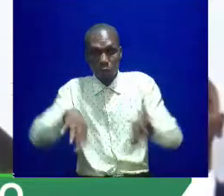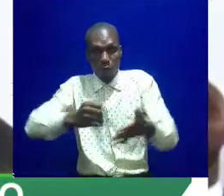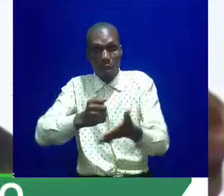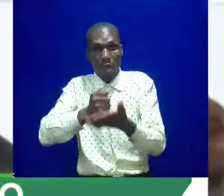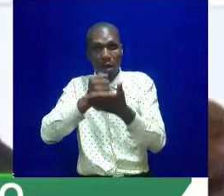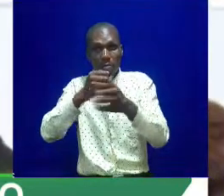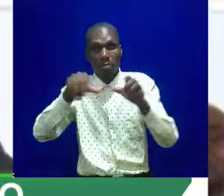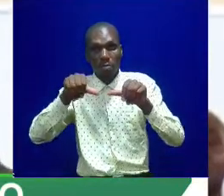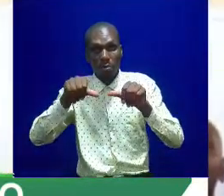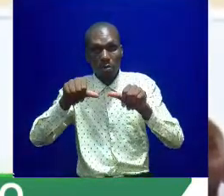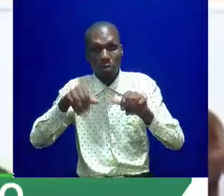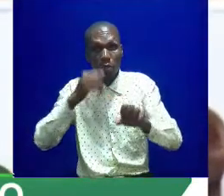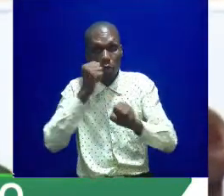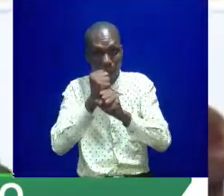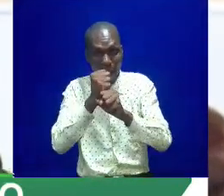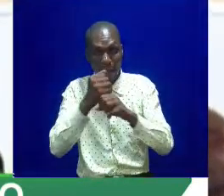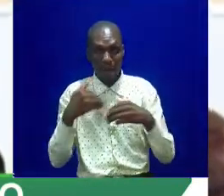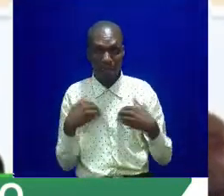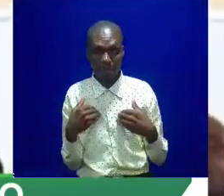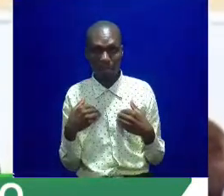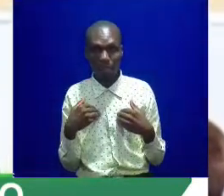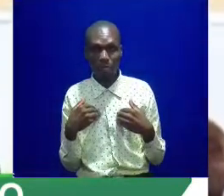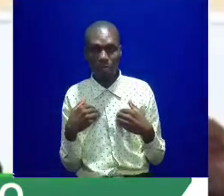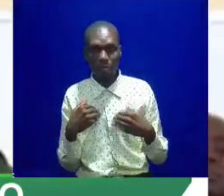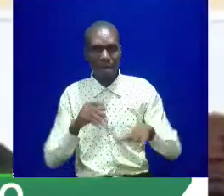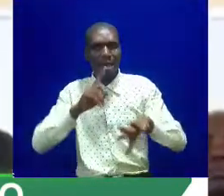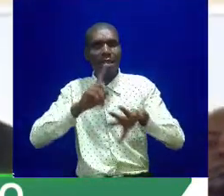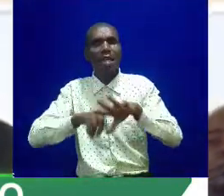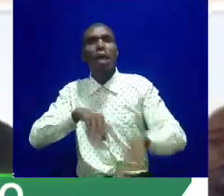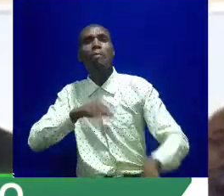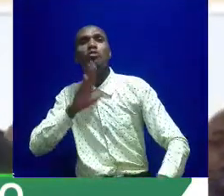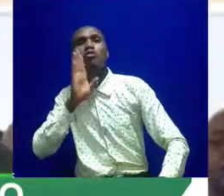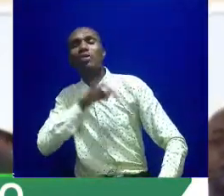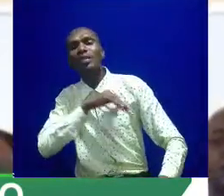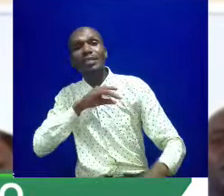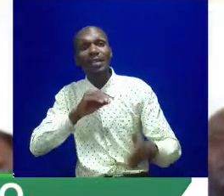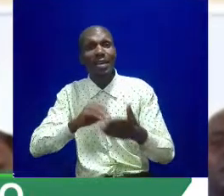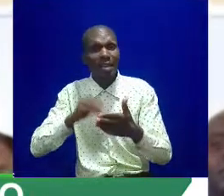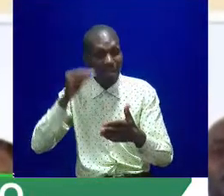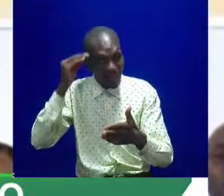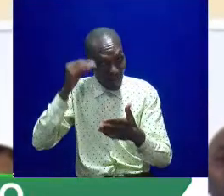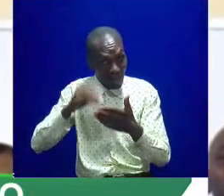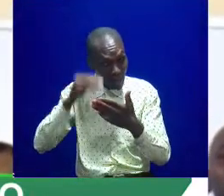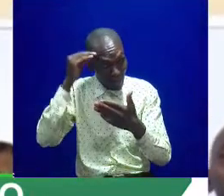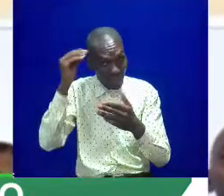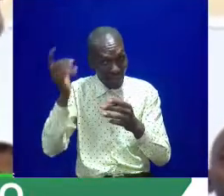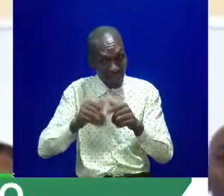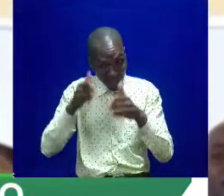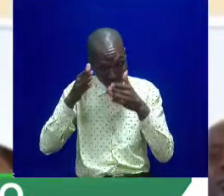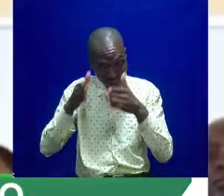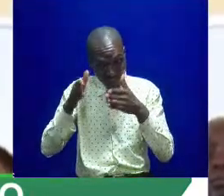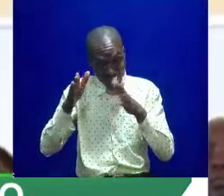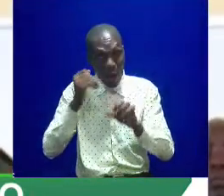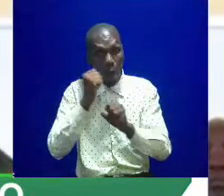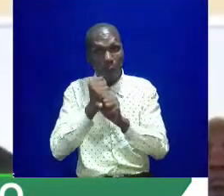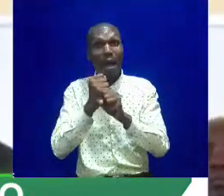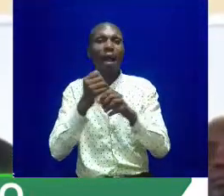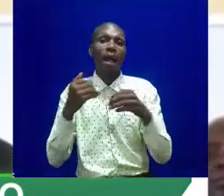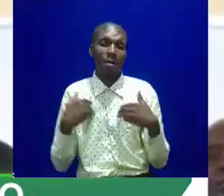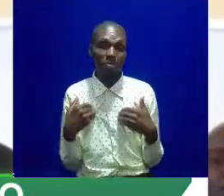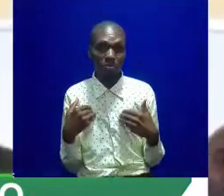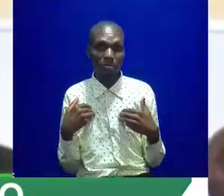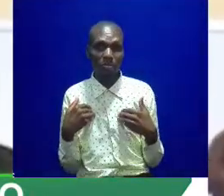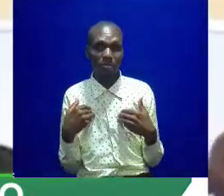get digital jobs. So by the time you finish the learning, you'll be having jobs already. That assurance you can get from